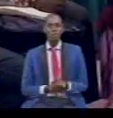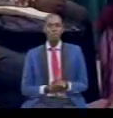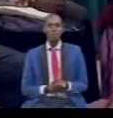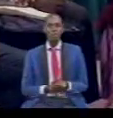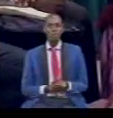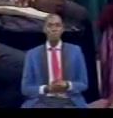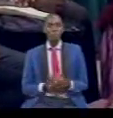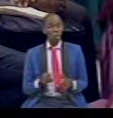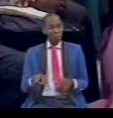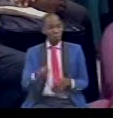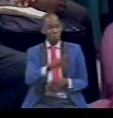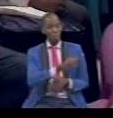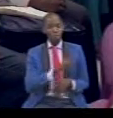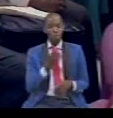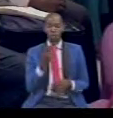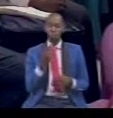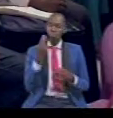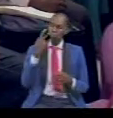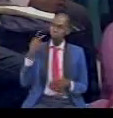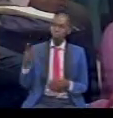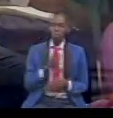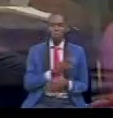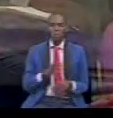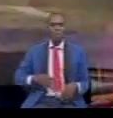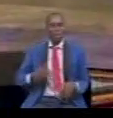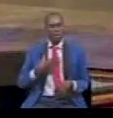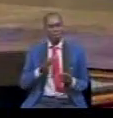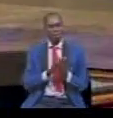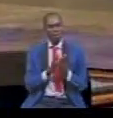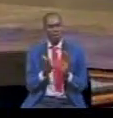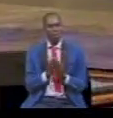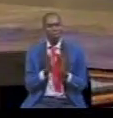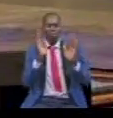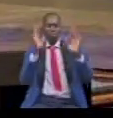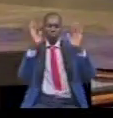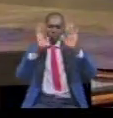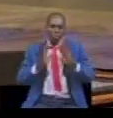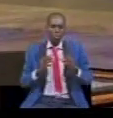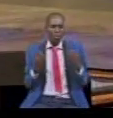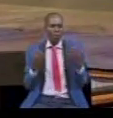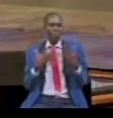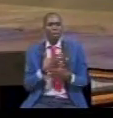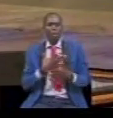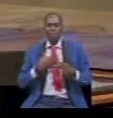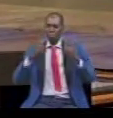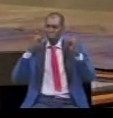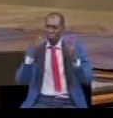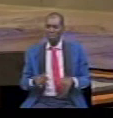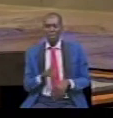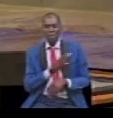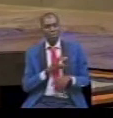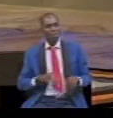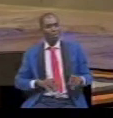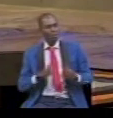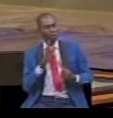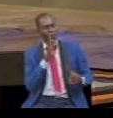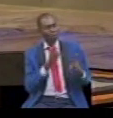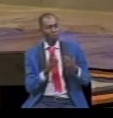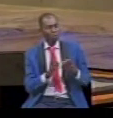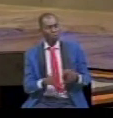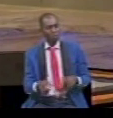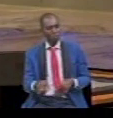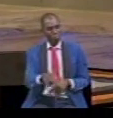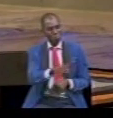they all saw him, and they were afraid, and immediately talked with them, and says unto